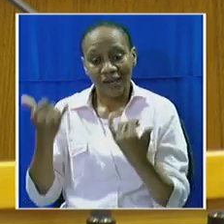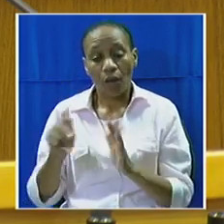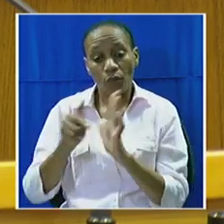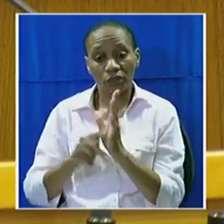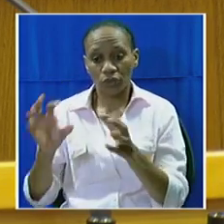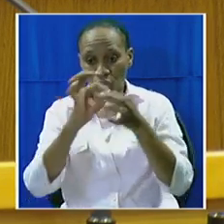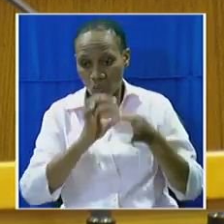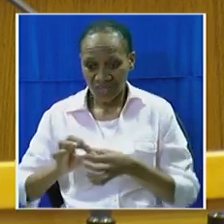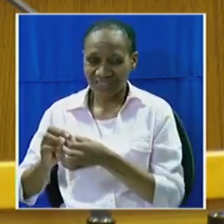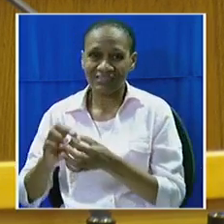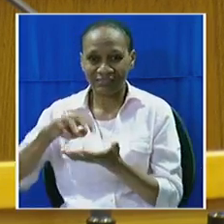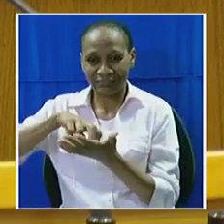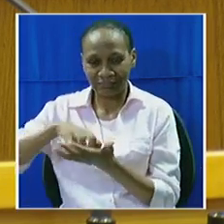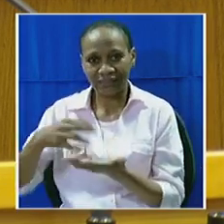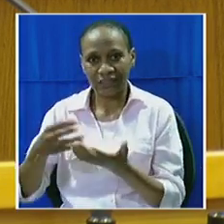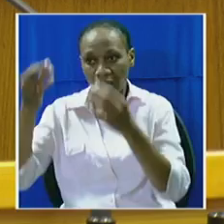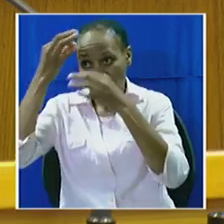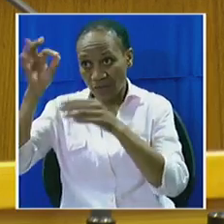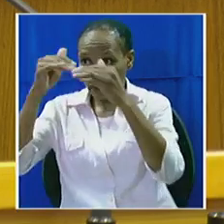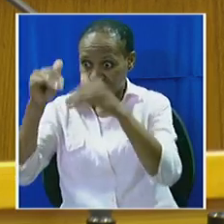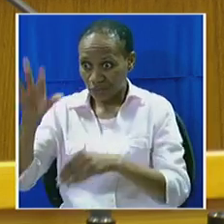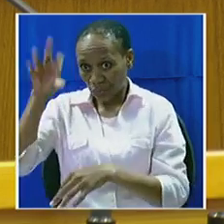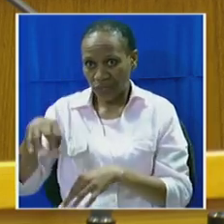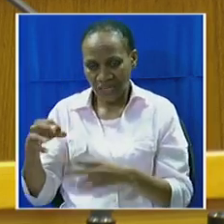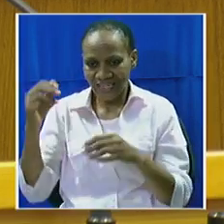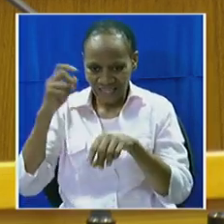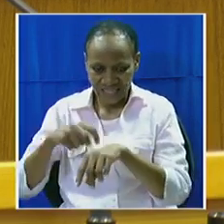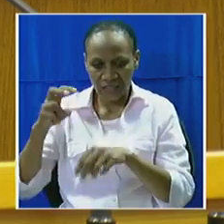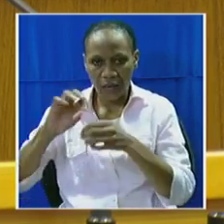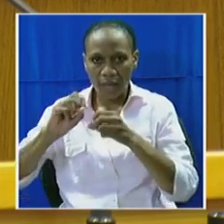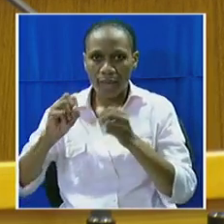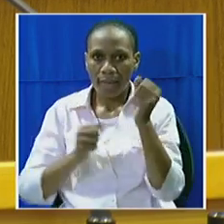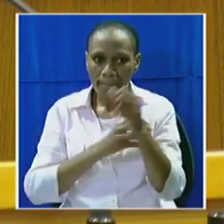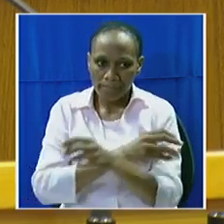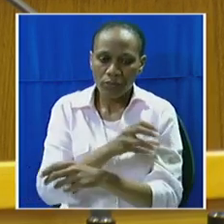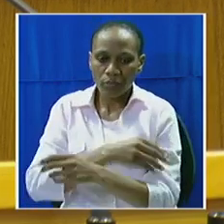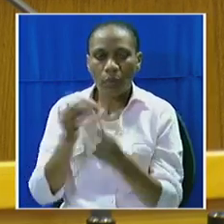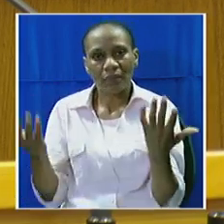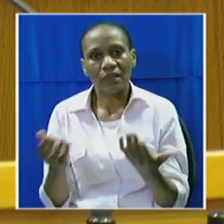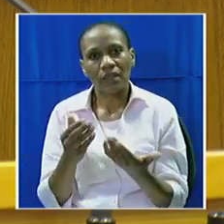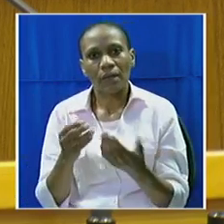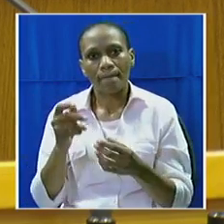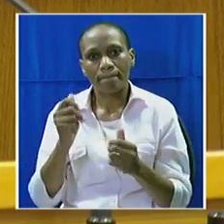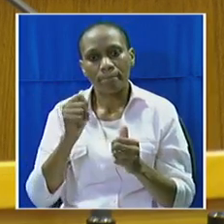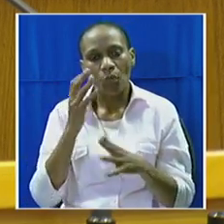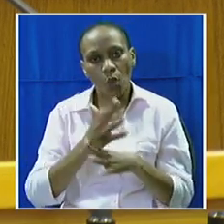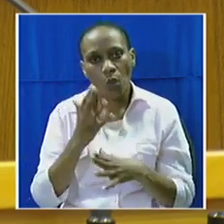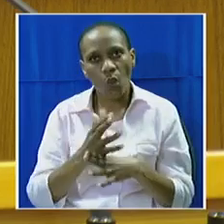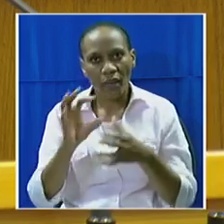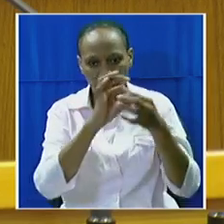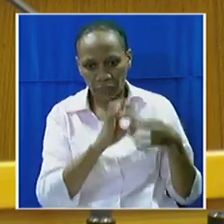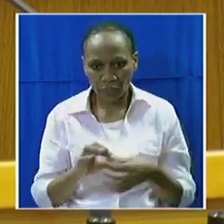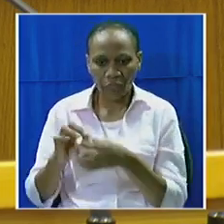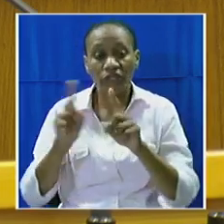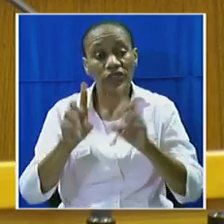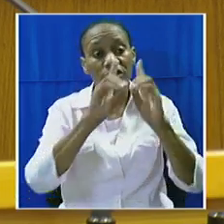coordination across all spheres of government and strengthen the horizontal coordination, cooperation across